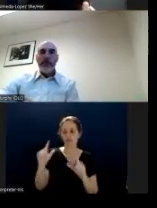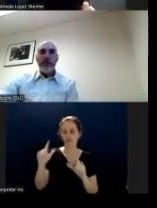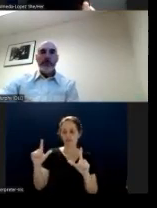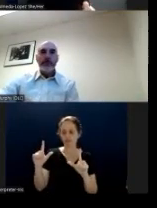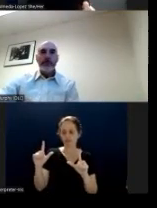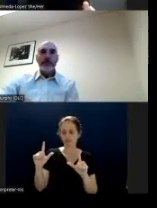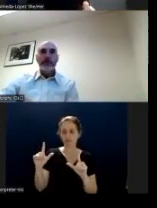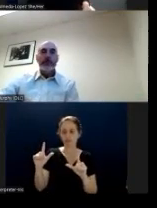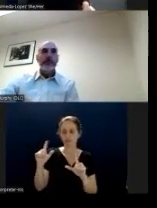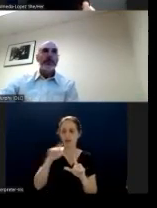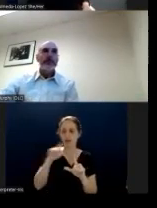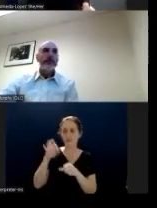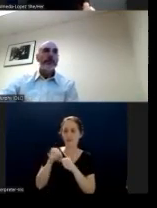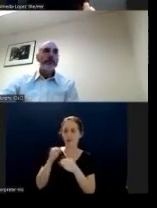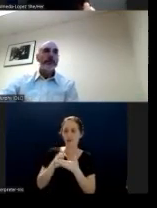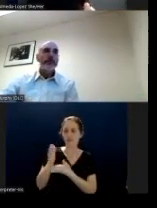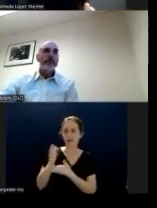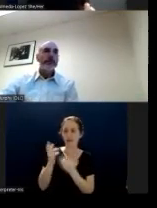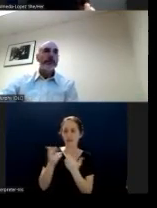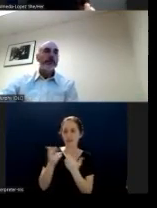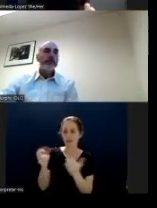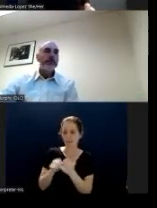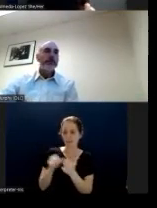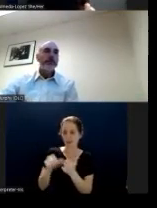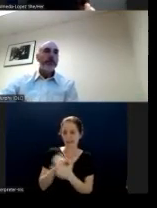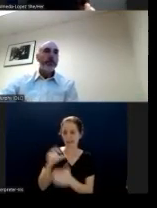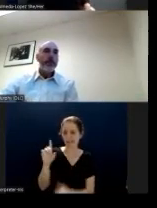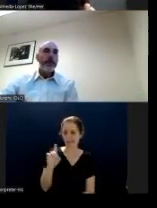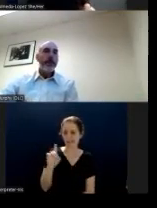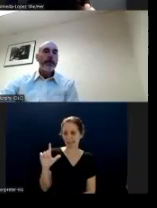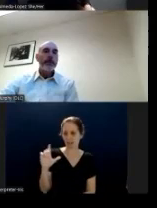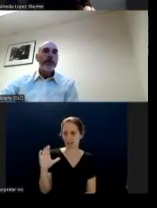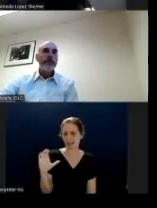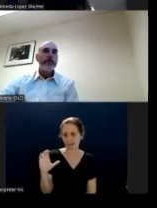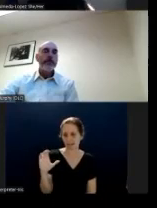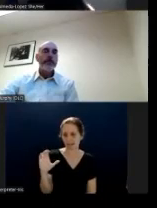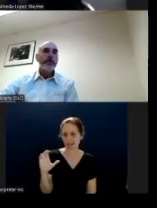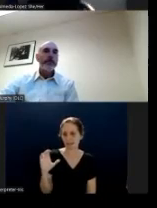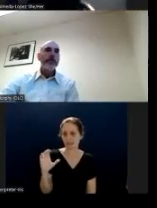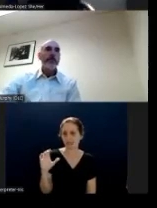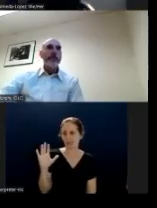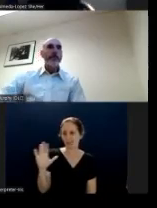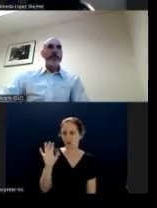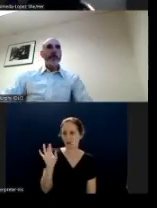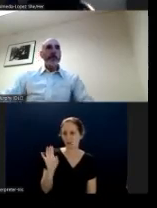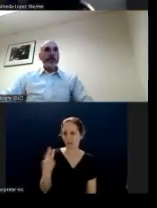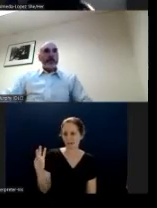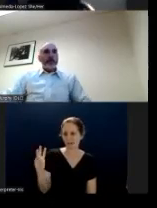on the Voting Rights Resources page at DLC, at DLC's website.